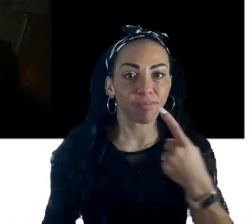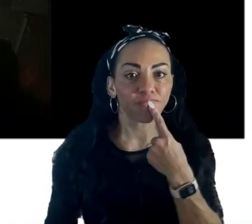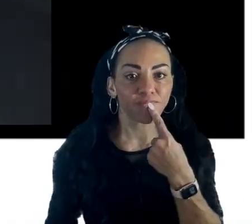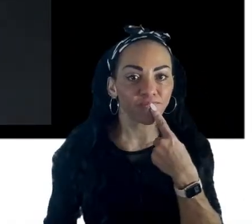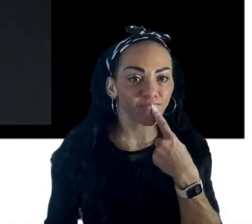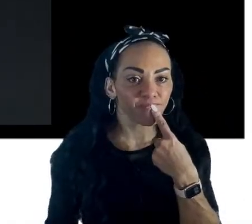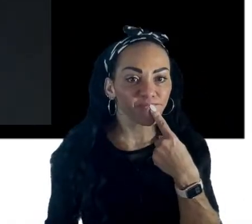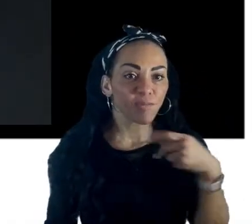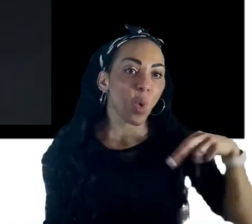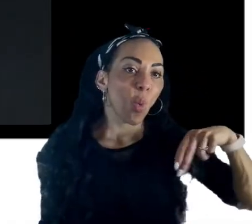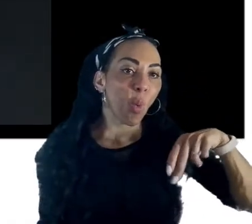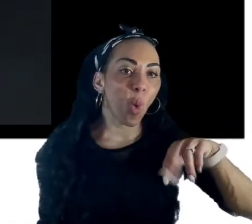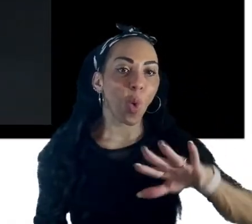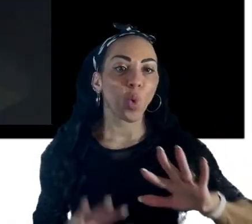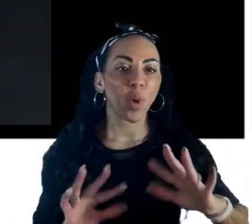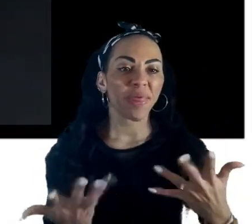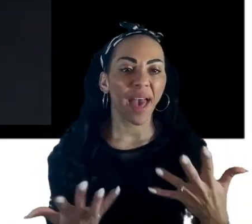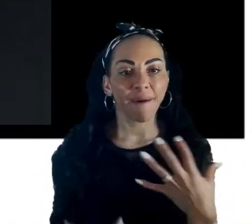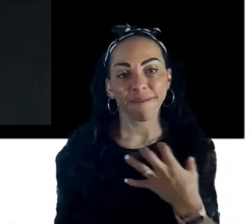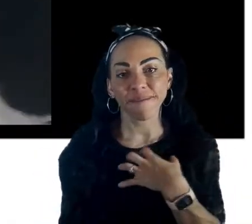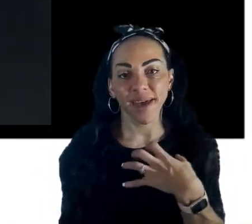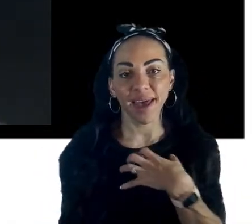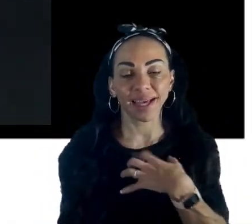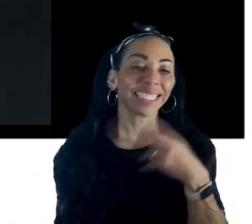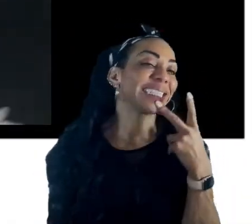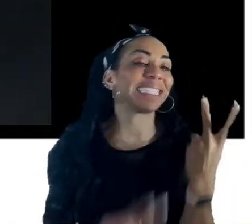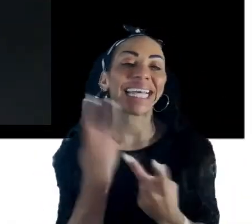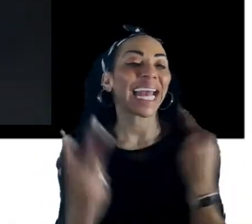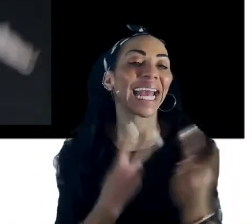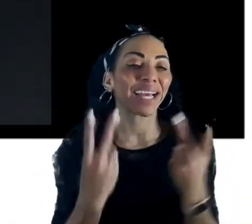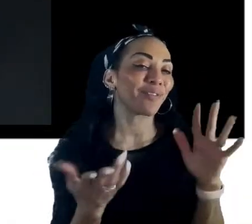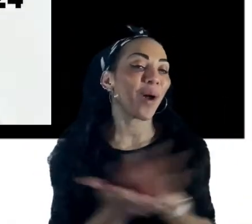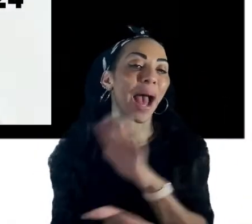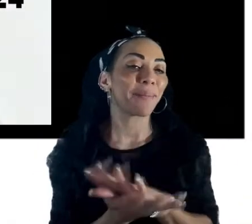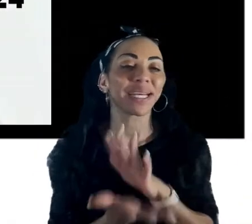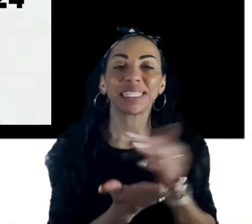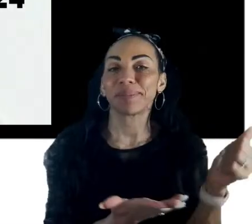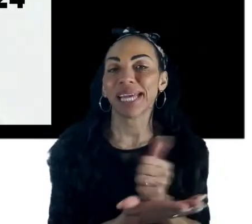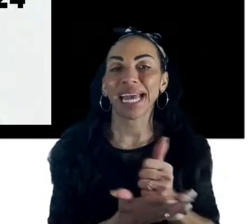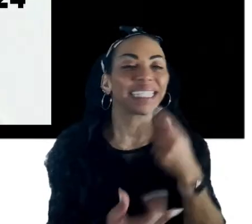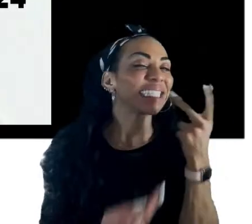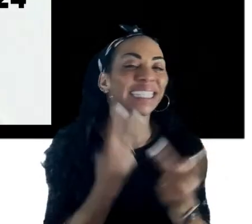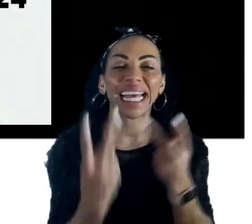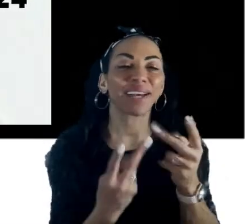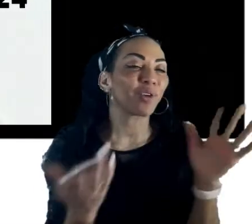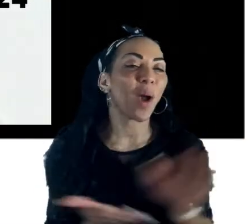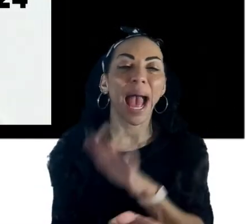gob. Sing if you're glad to be gay. Sing if you're happy that way.